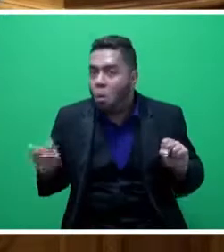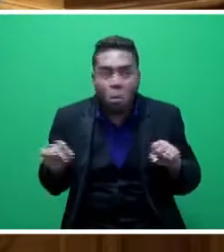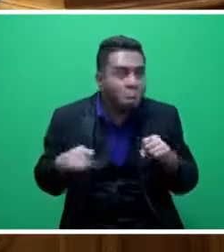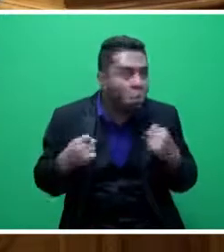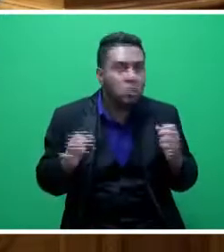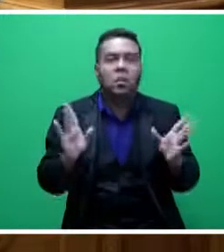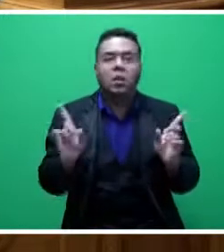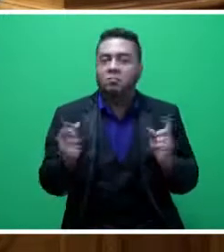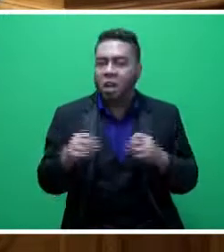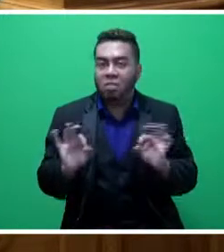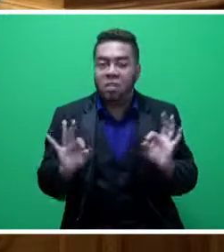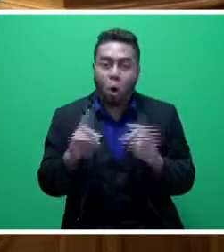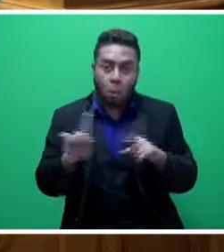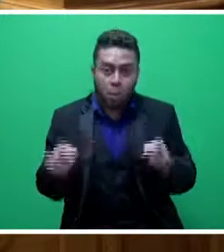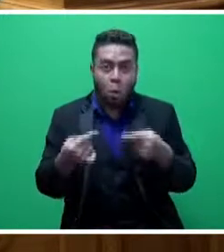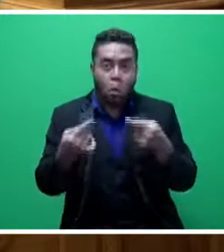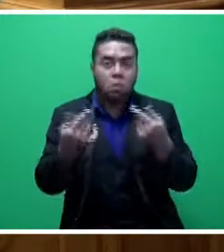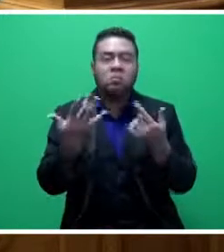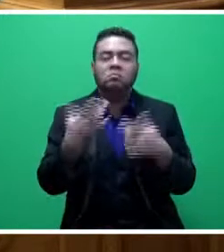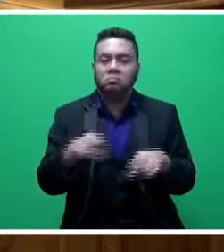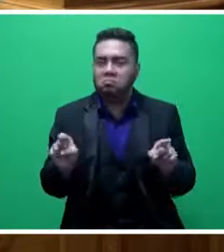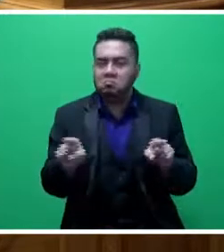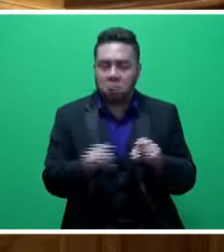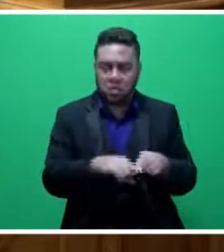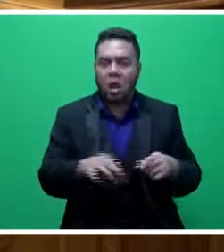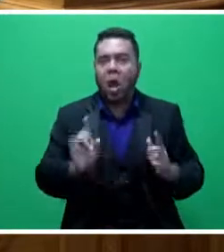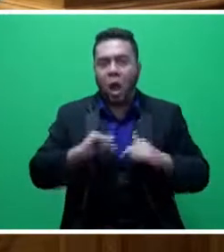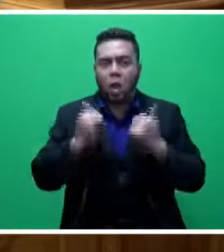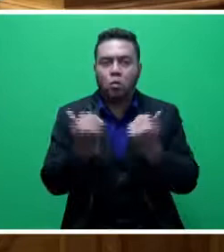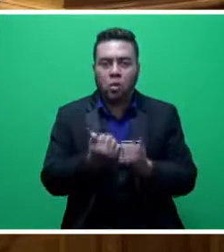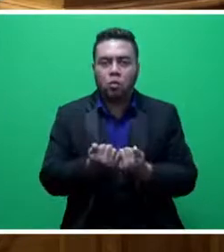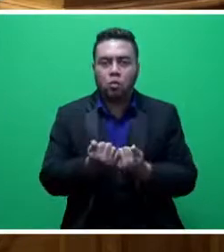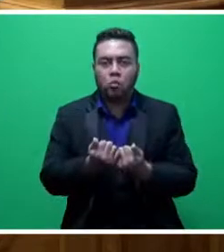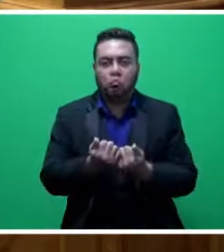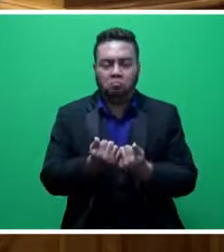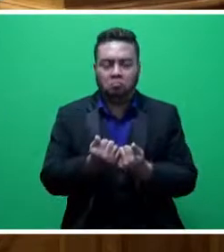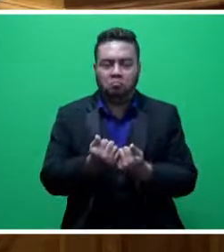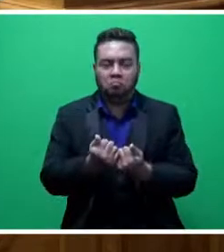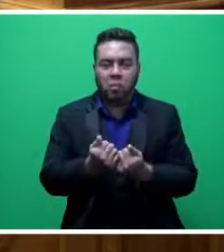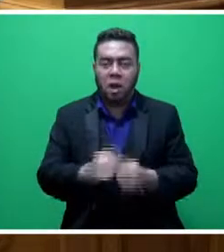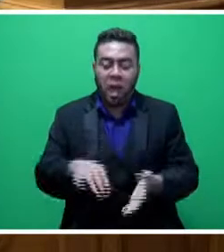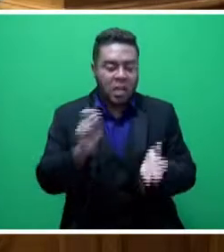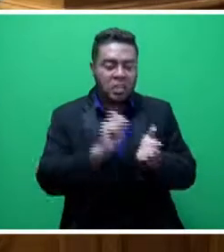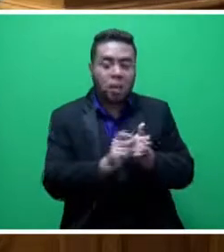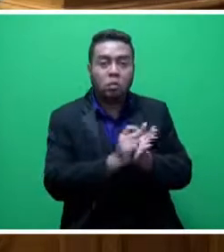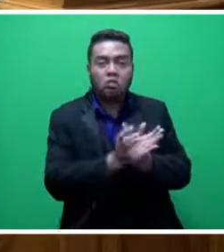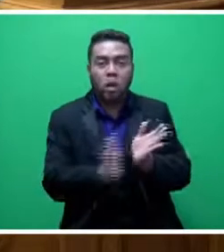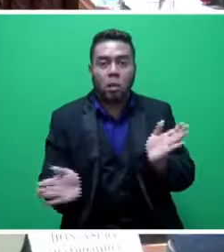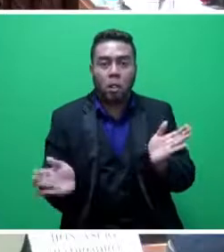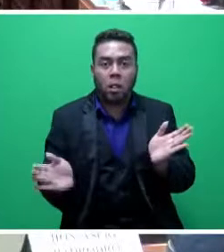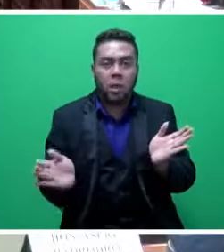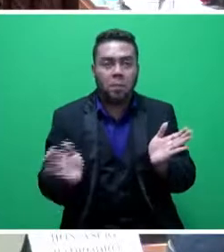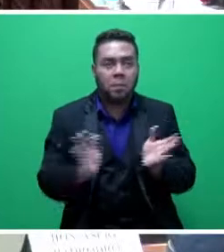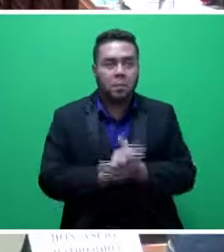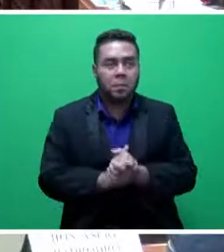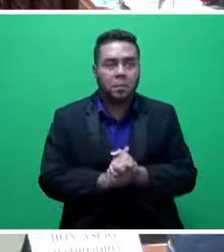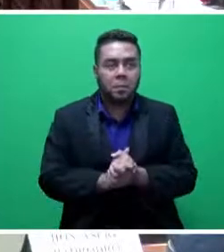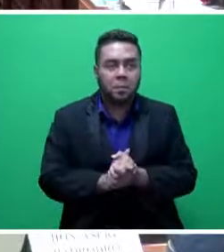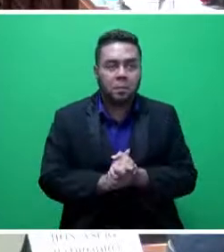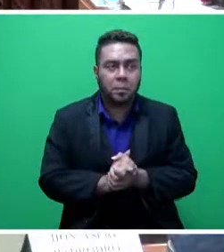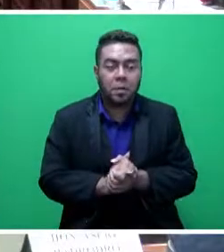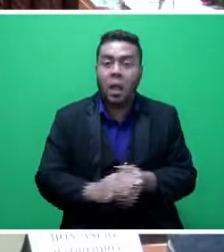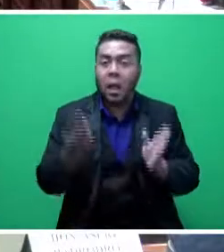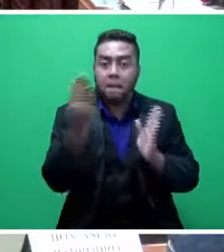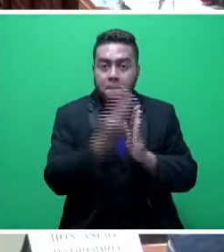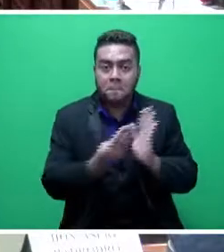As no member opposes, the motion is agreed to unanimously. Secretary General. A bill for